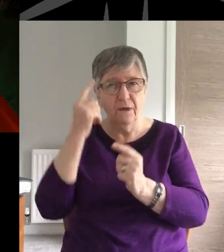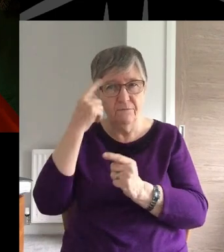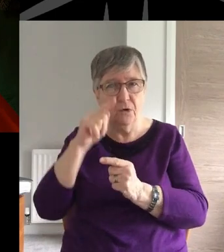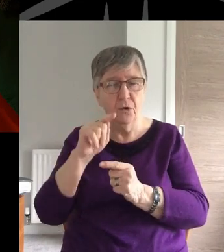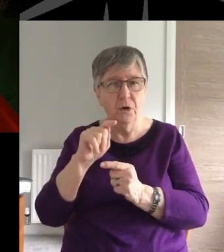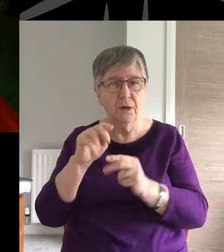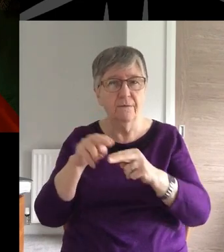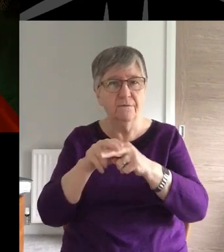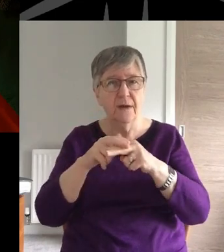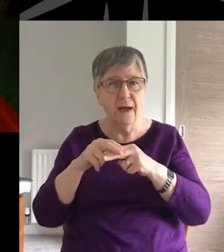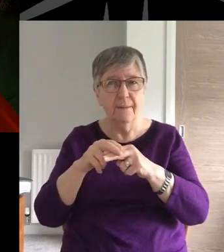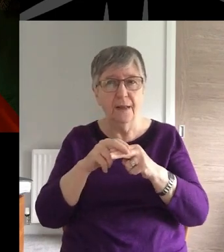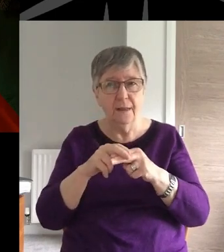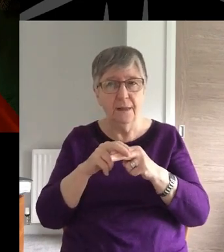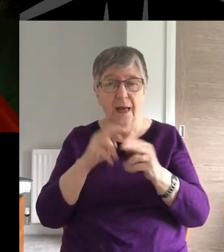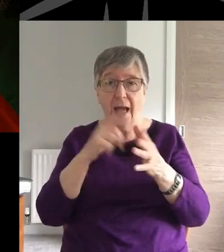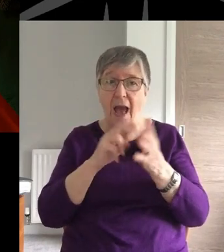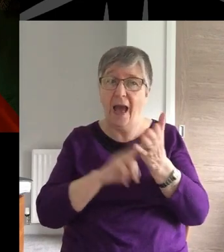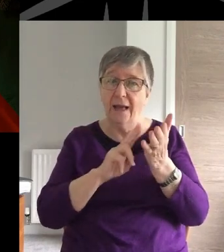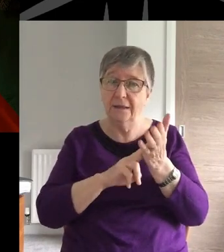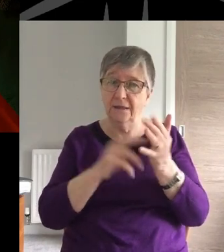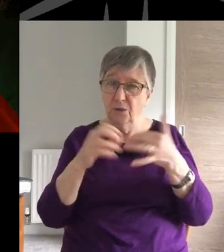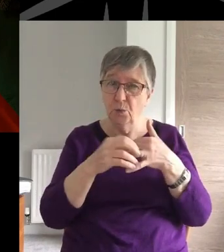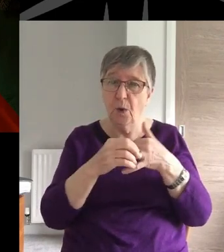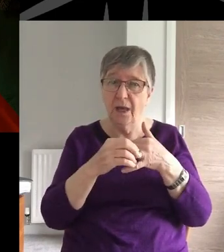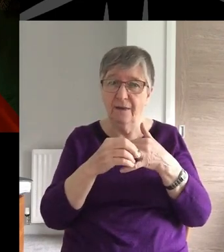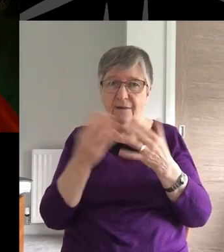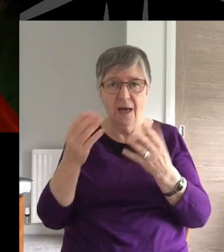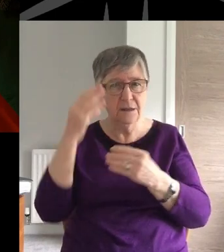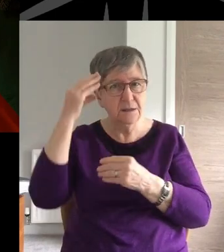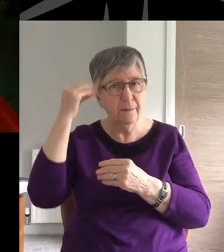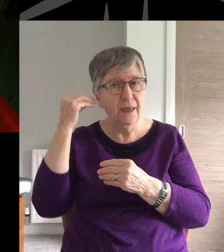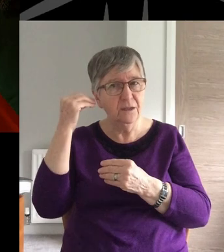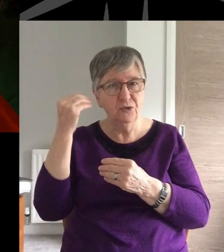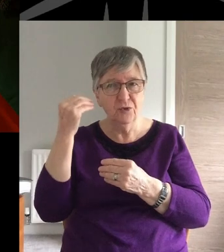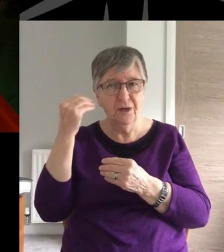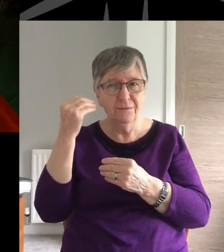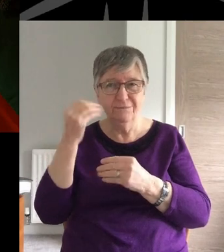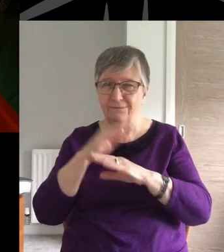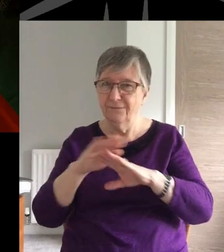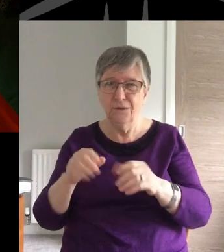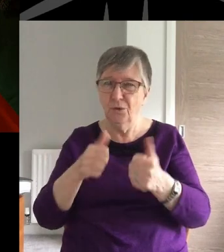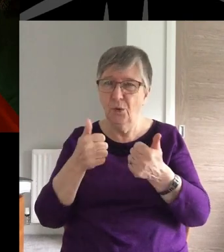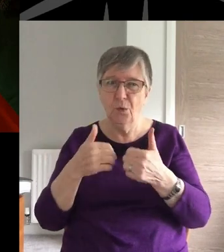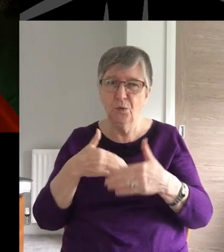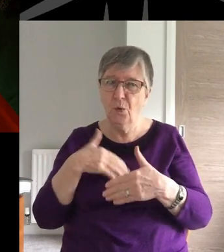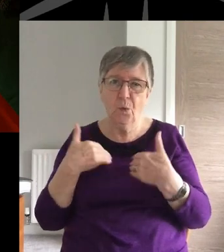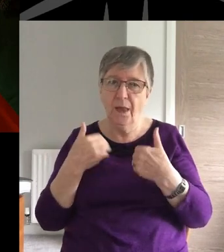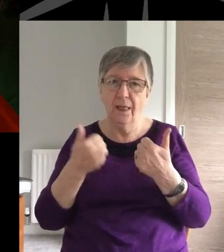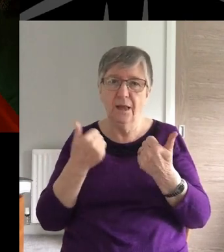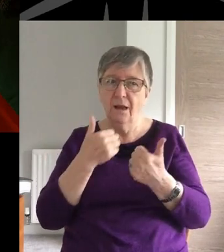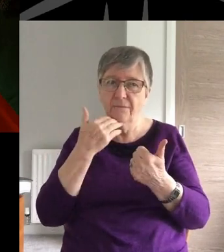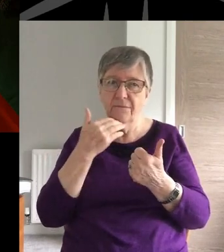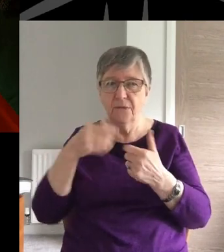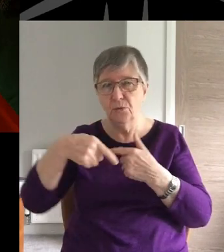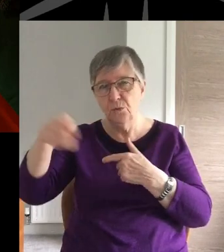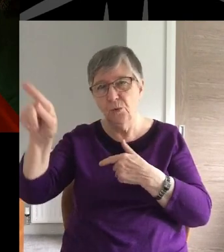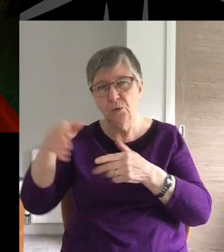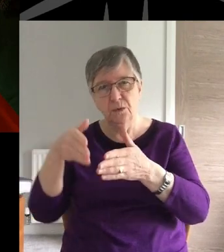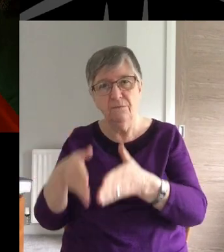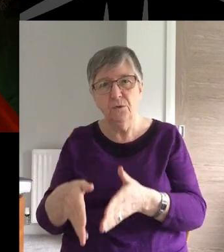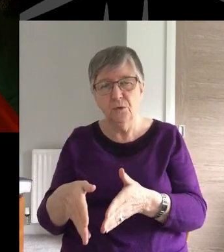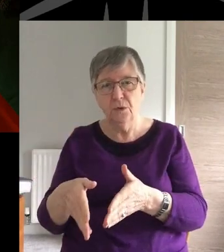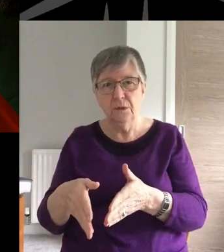your prayers. Anne herself has got dementia. She's not going to be well enough to attend the funeral, and I know that